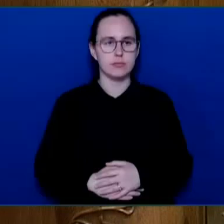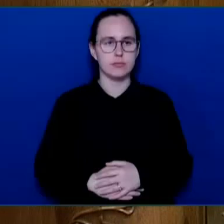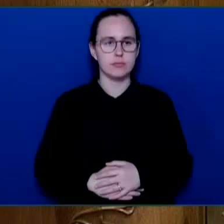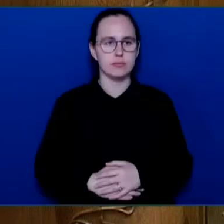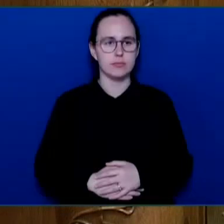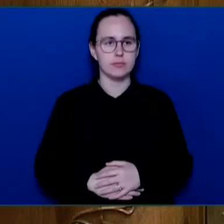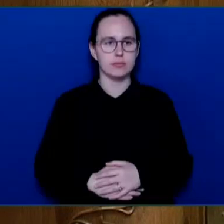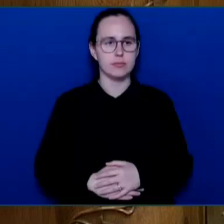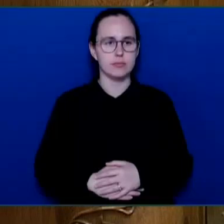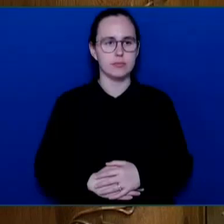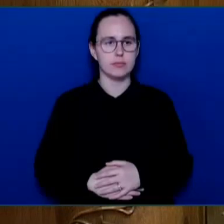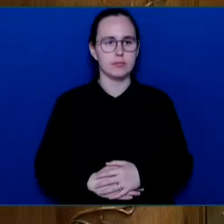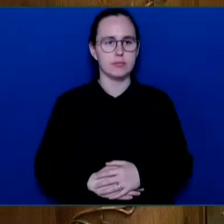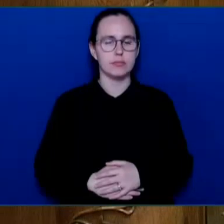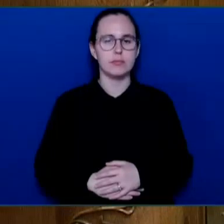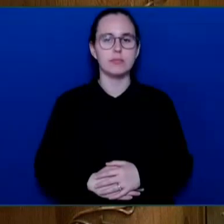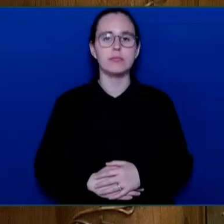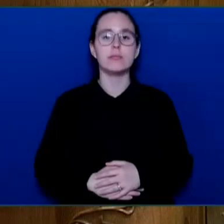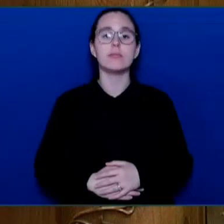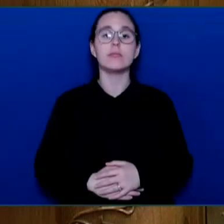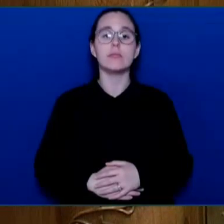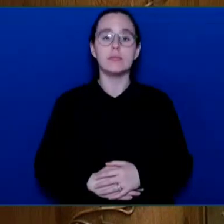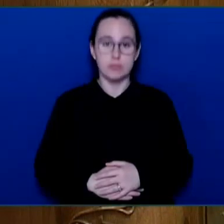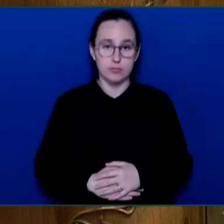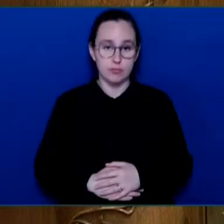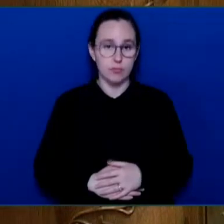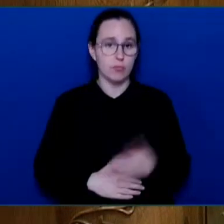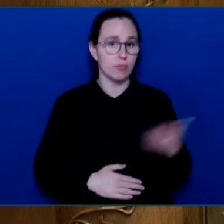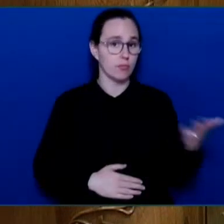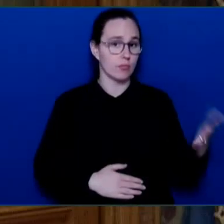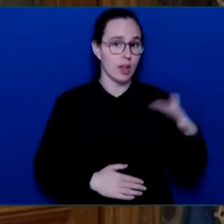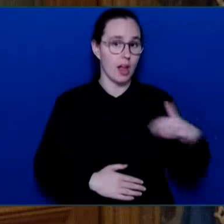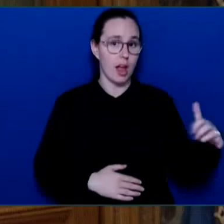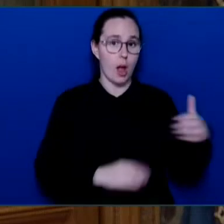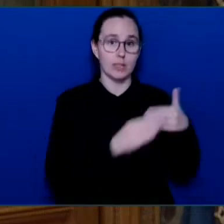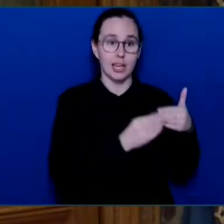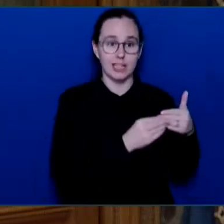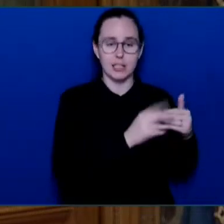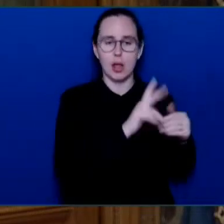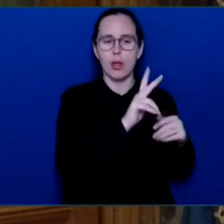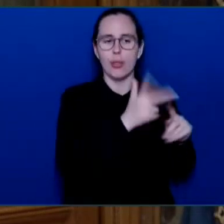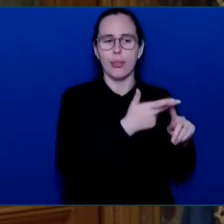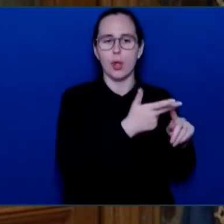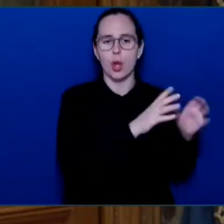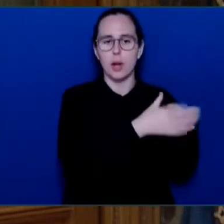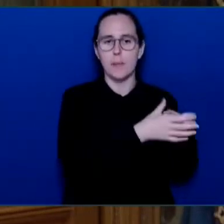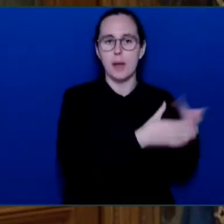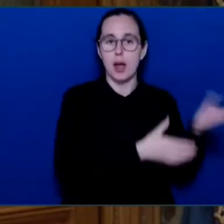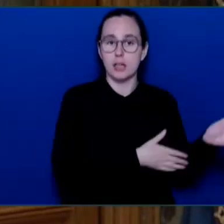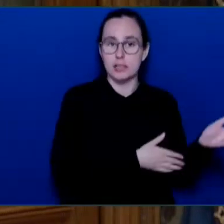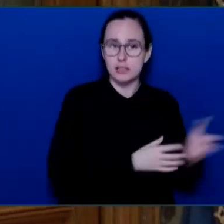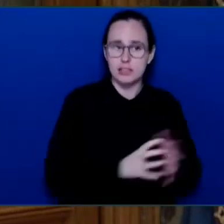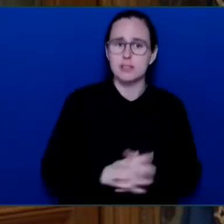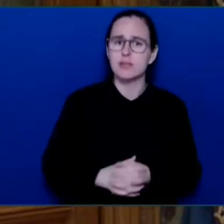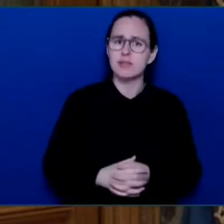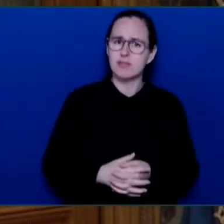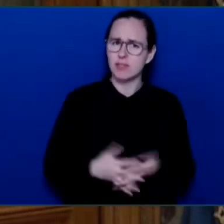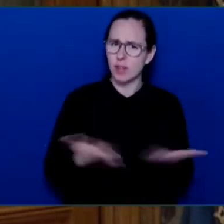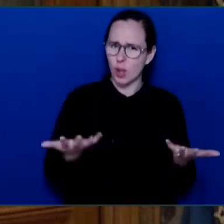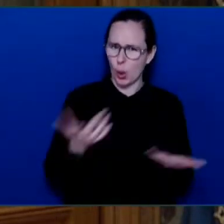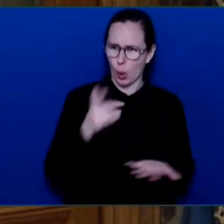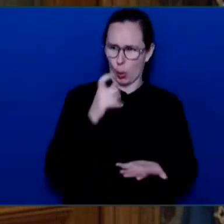House Leader of Third Party. Mr. Speaker, you know who's not feeling a squeeze on their budget? BC Hydro and seCrecy. How